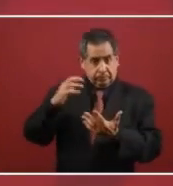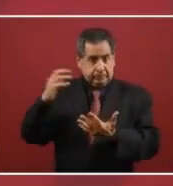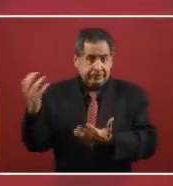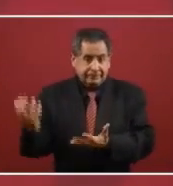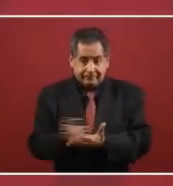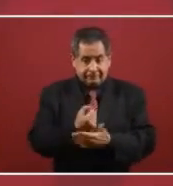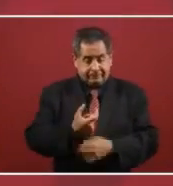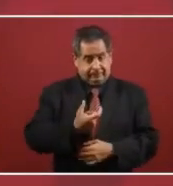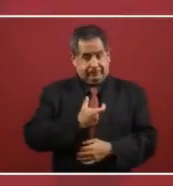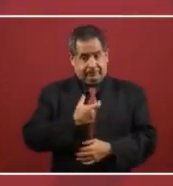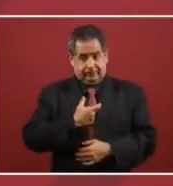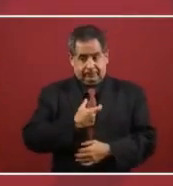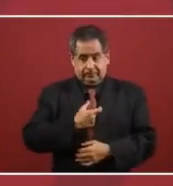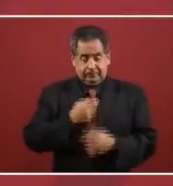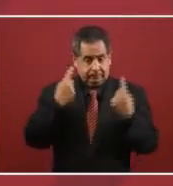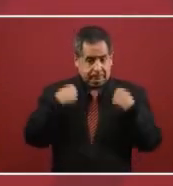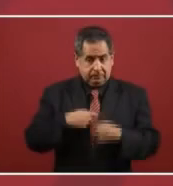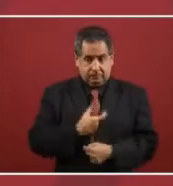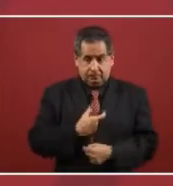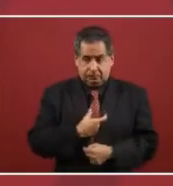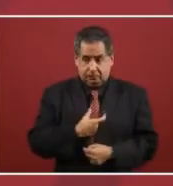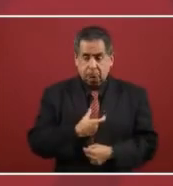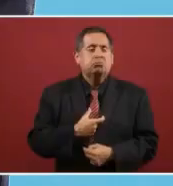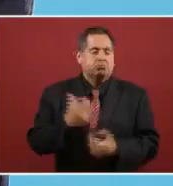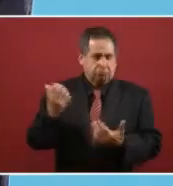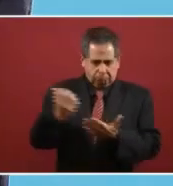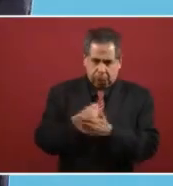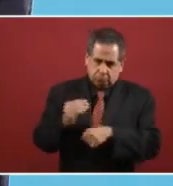those that got medals.